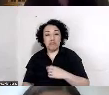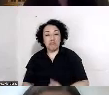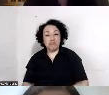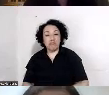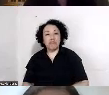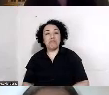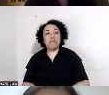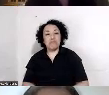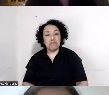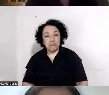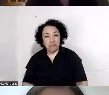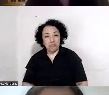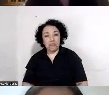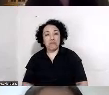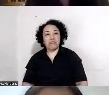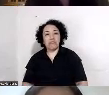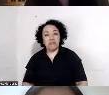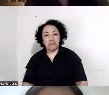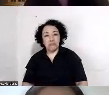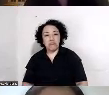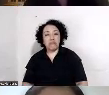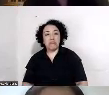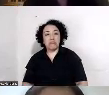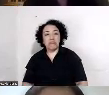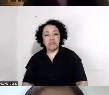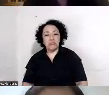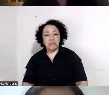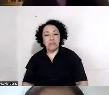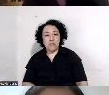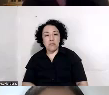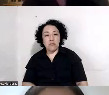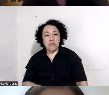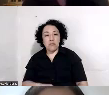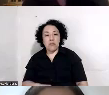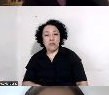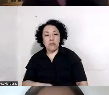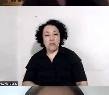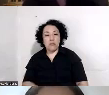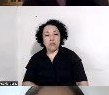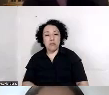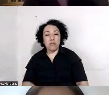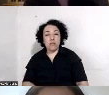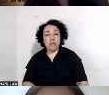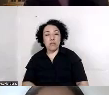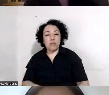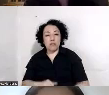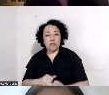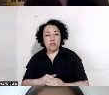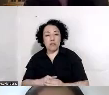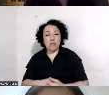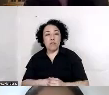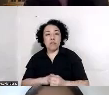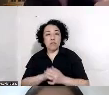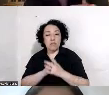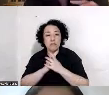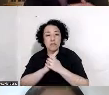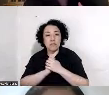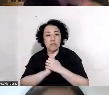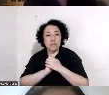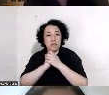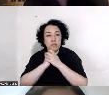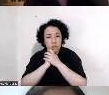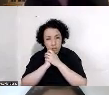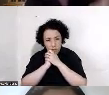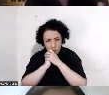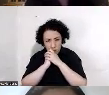the things that I've mentioned today, identifying students, focusing on talents, focusing